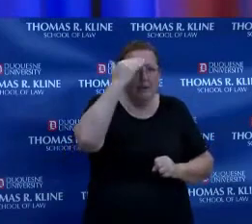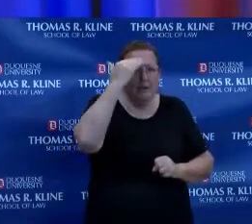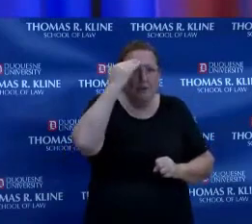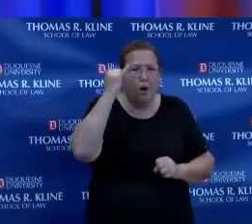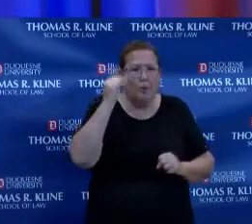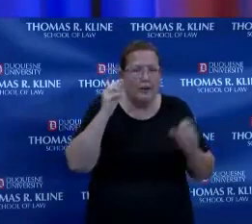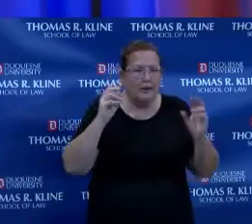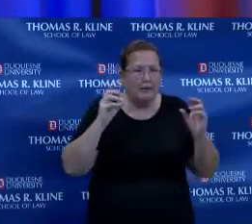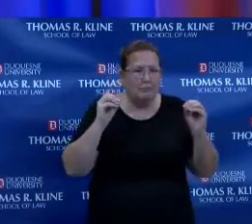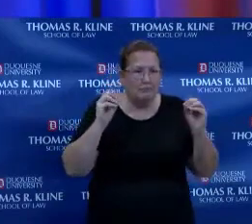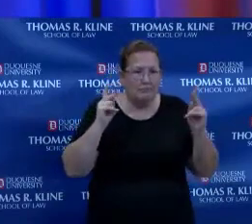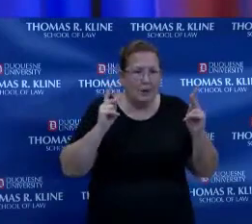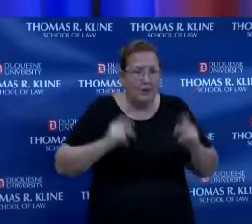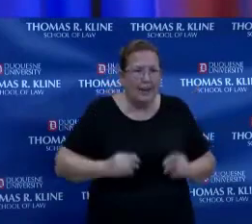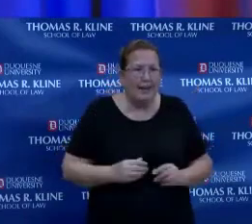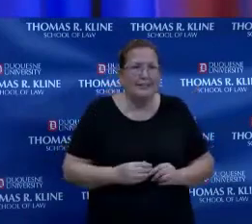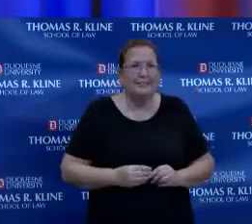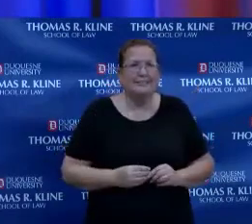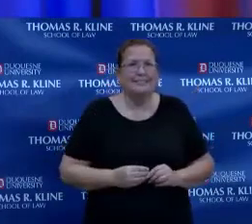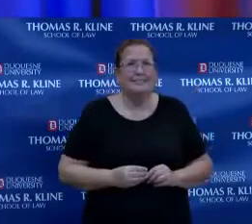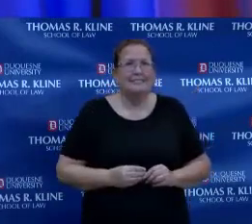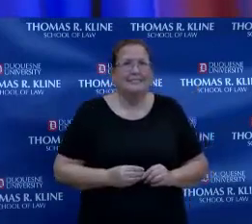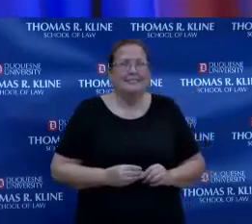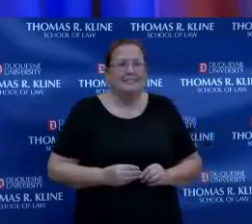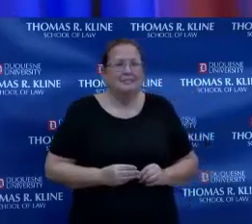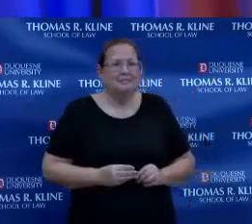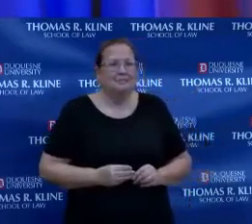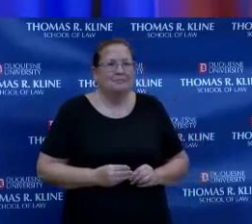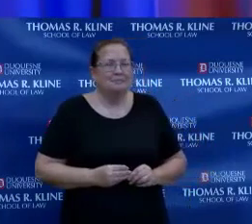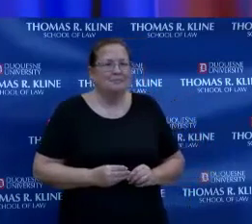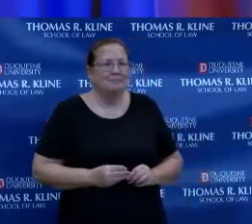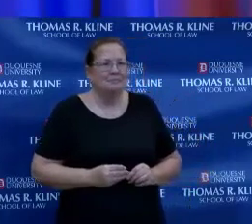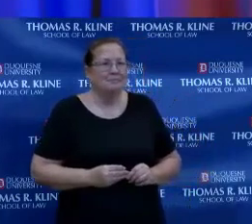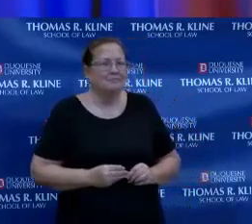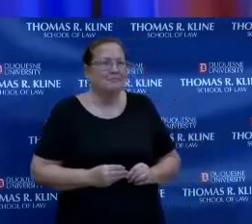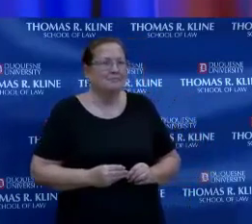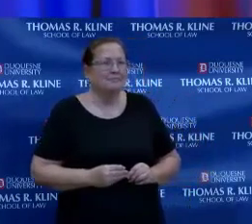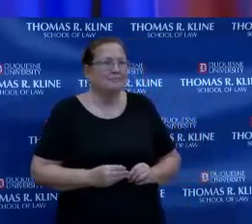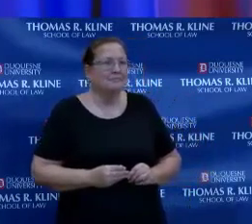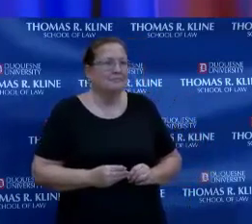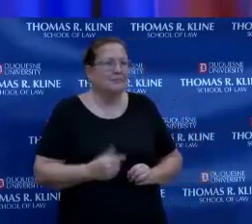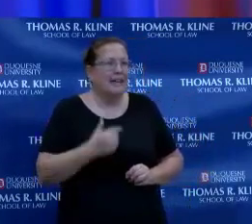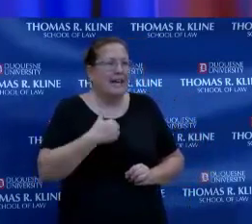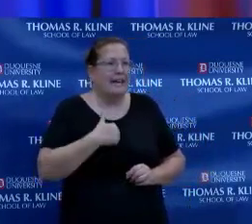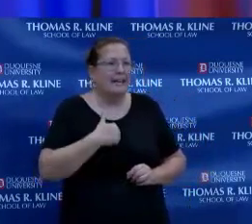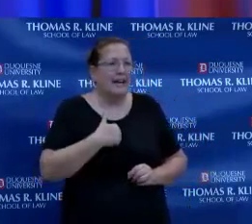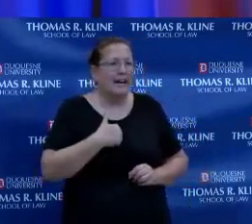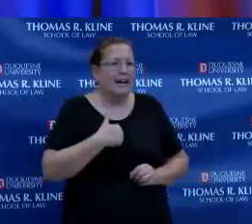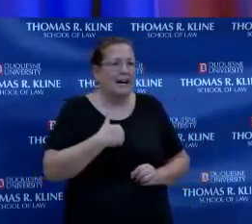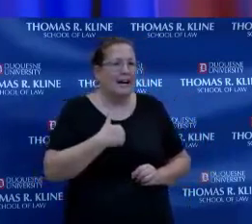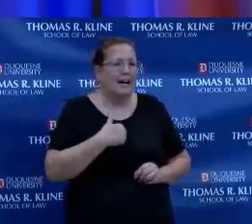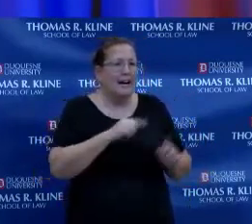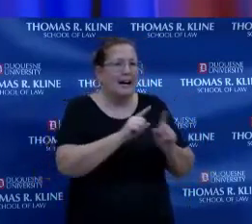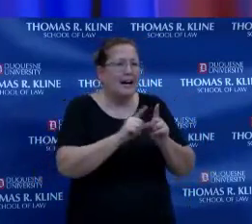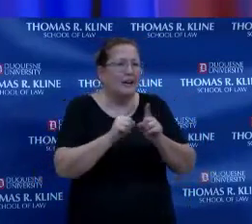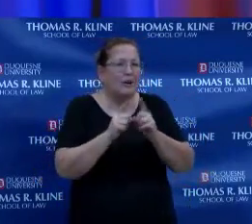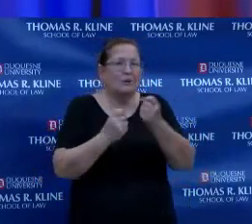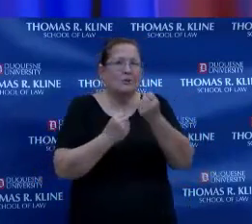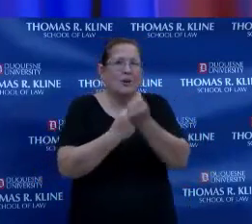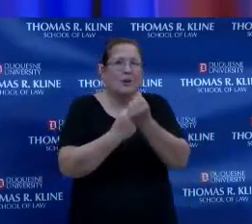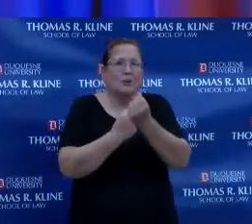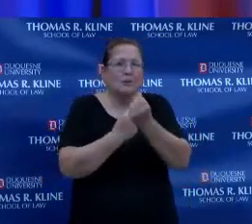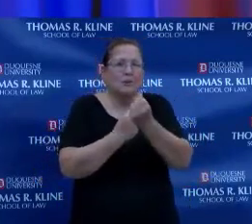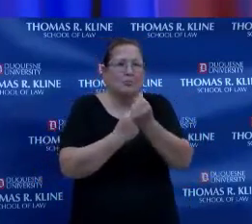And hopefully you'll say, got it. And I am a big fan of, if anyone has emailed with